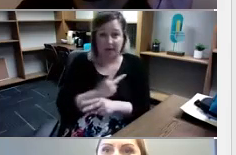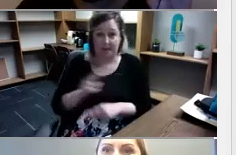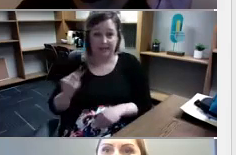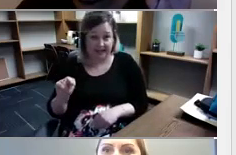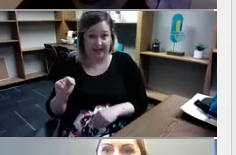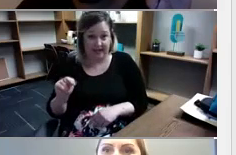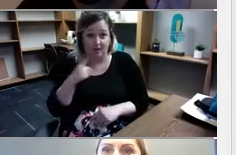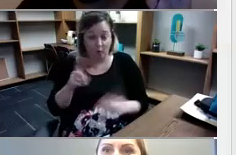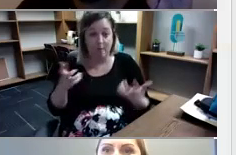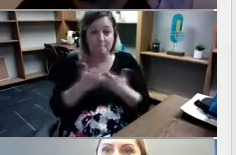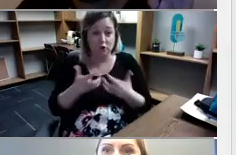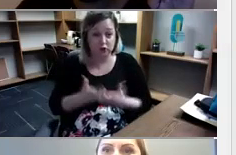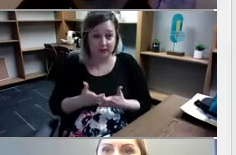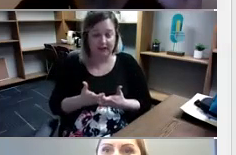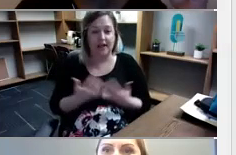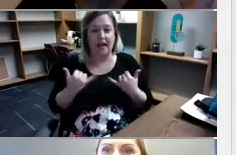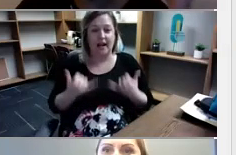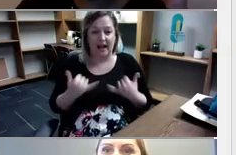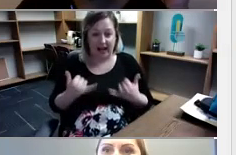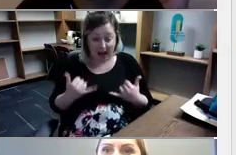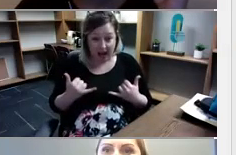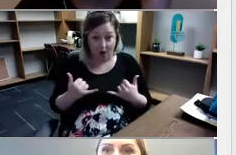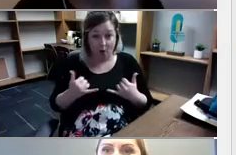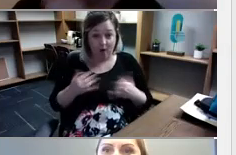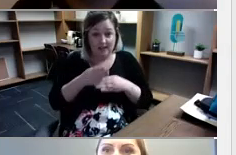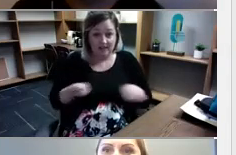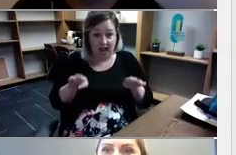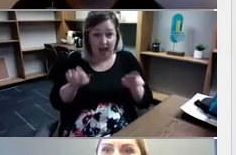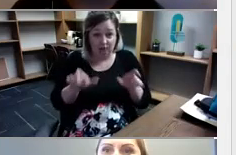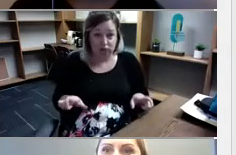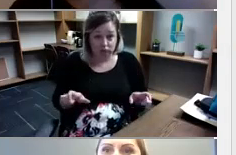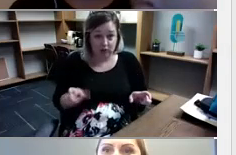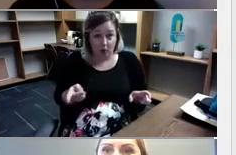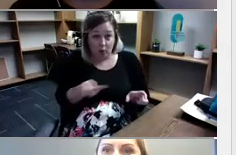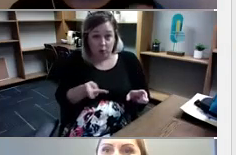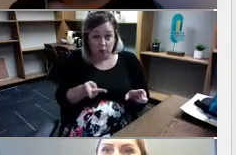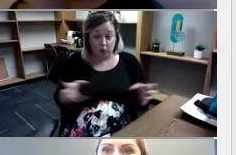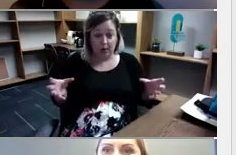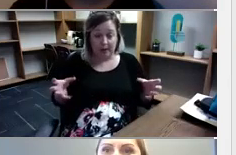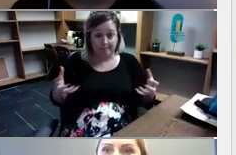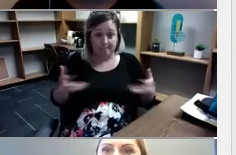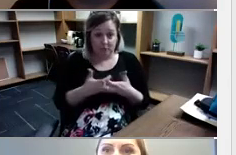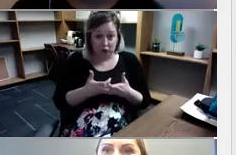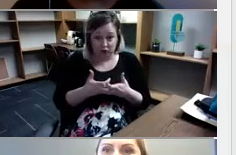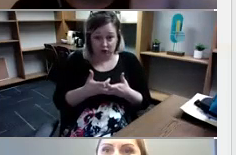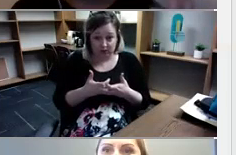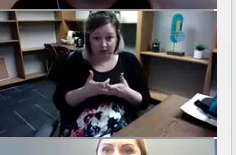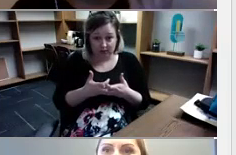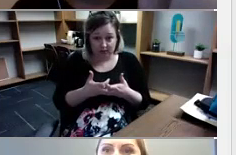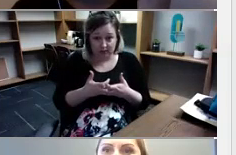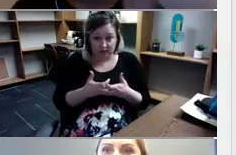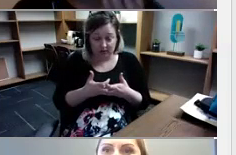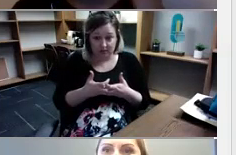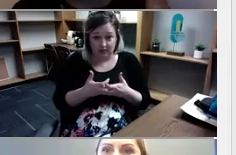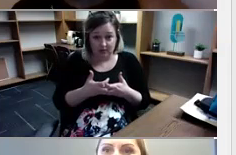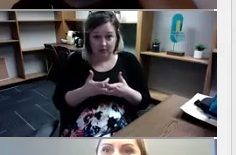2 parts, the summation of these 2 components was Cn by 3 plus C2n by 3. That ended up being Cn, right? Because more or